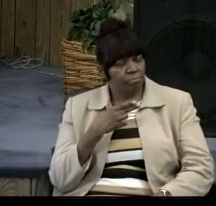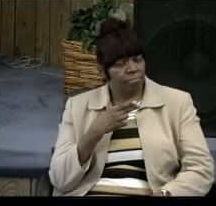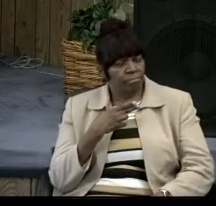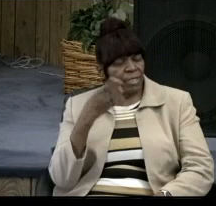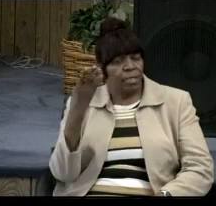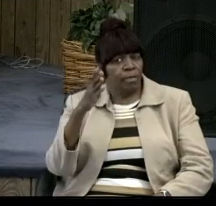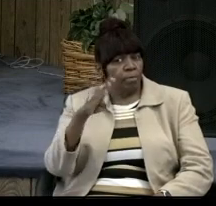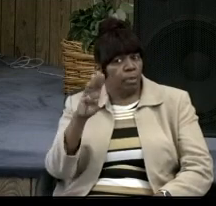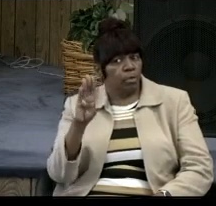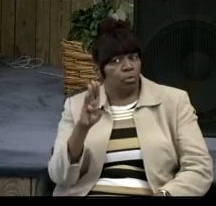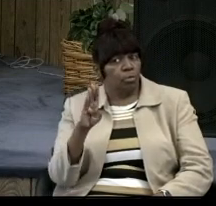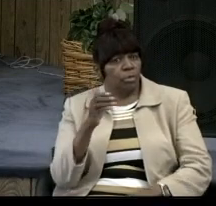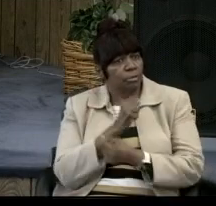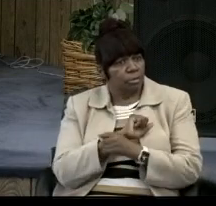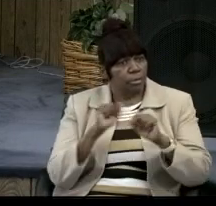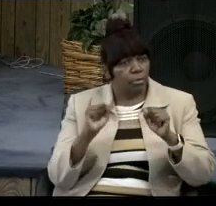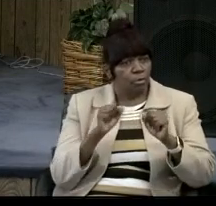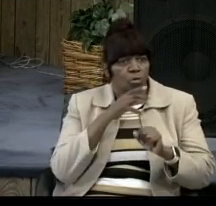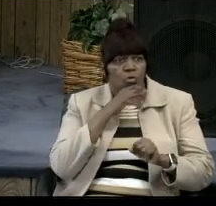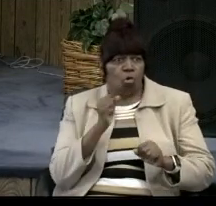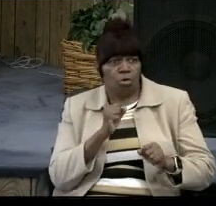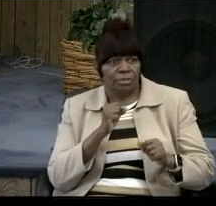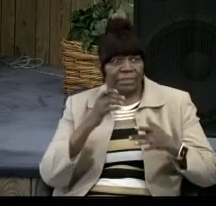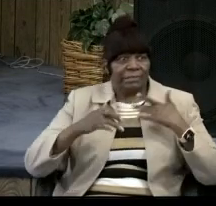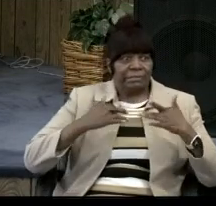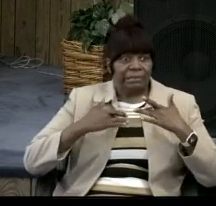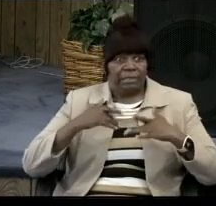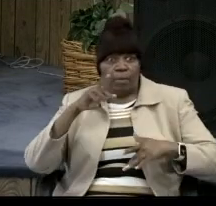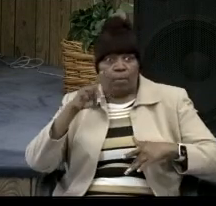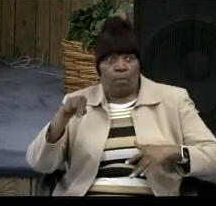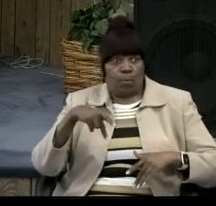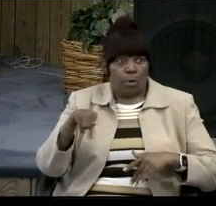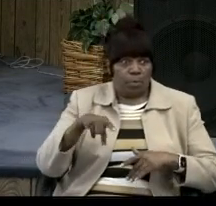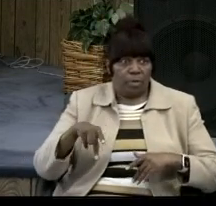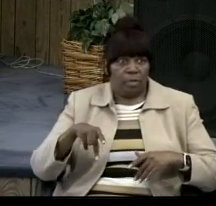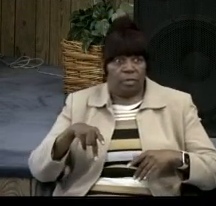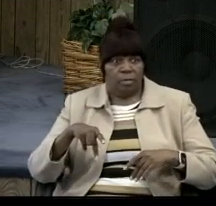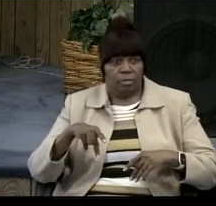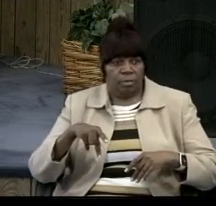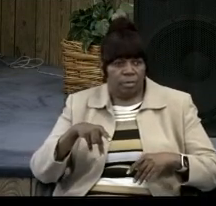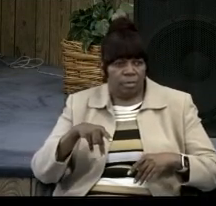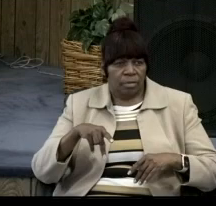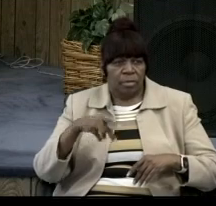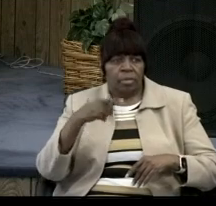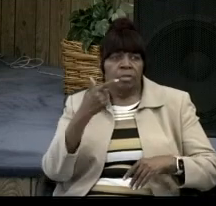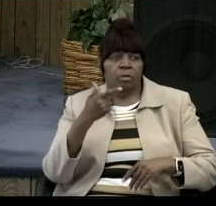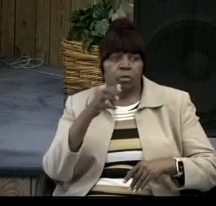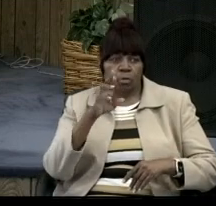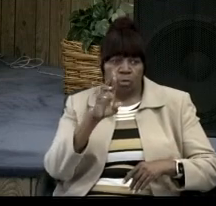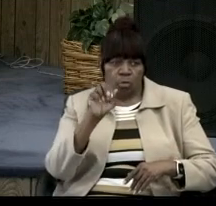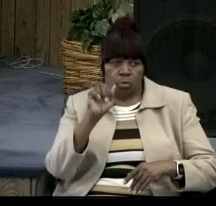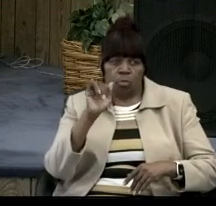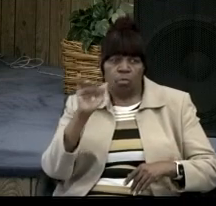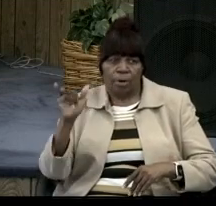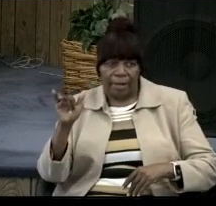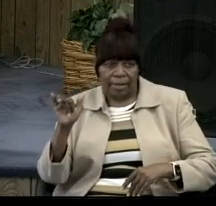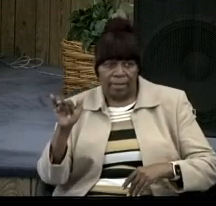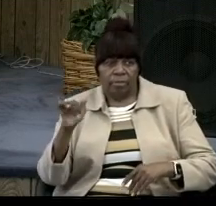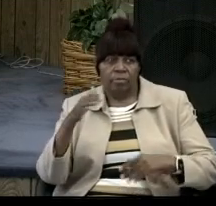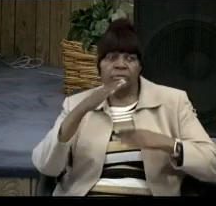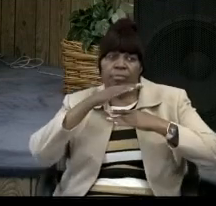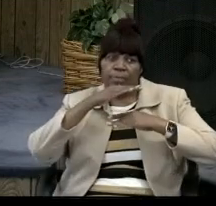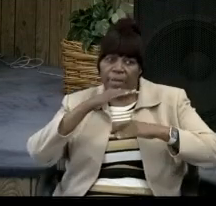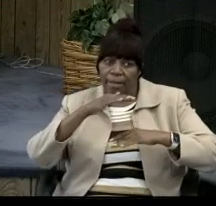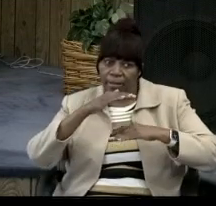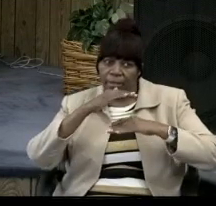means secure. Orange, excited. Purple, creative. Gray, balanced. Black, serious.